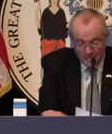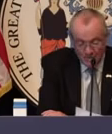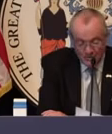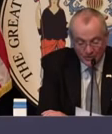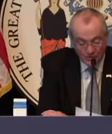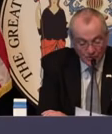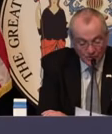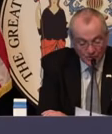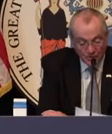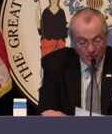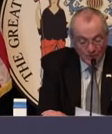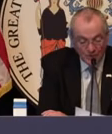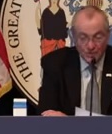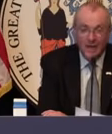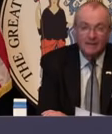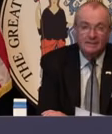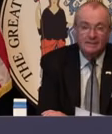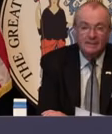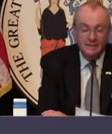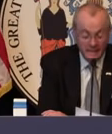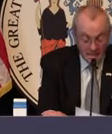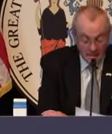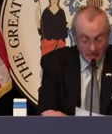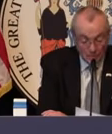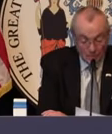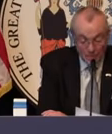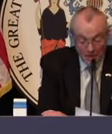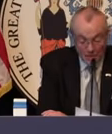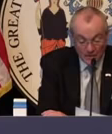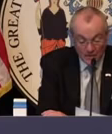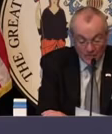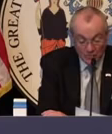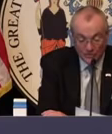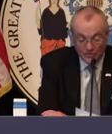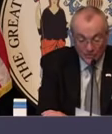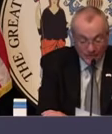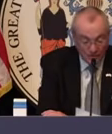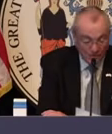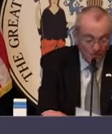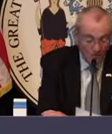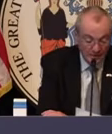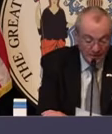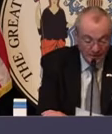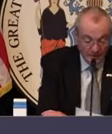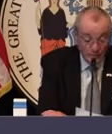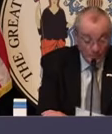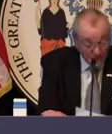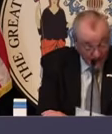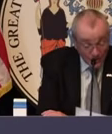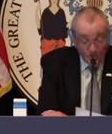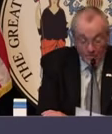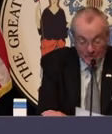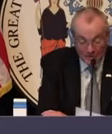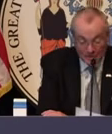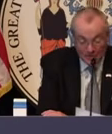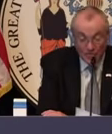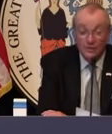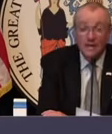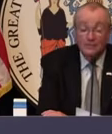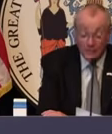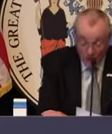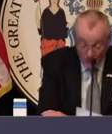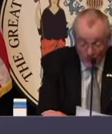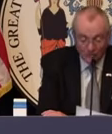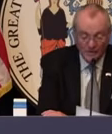family moved to New Jersey when she was a child, and Carolyn would graduate from Princeton High School, and it was there that she met the love